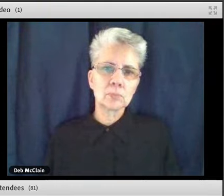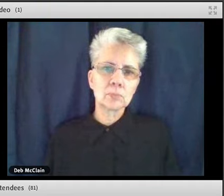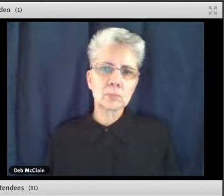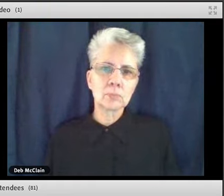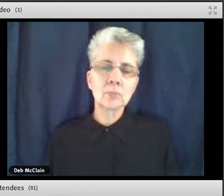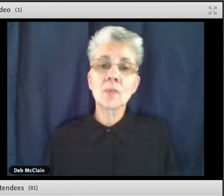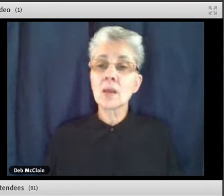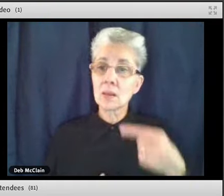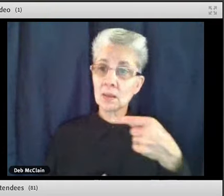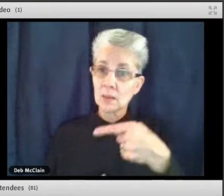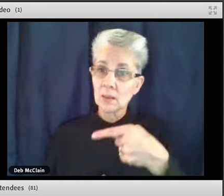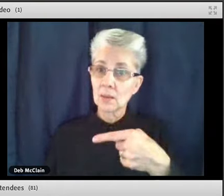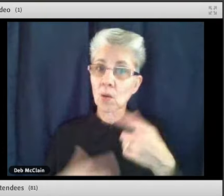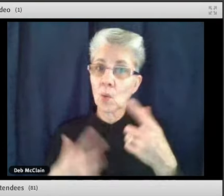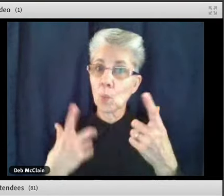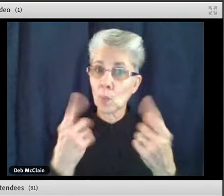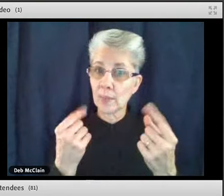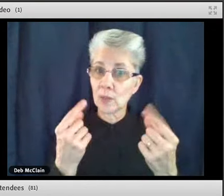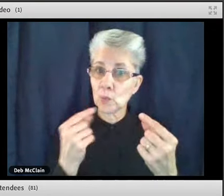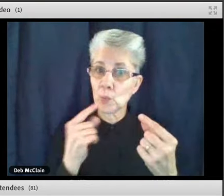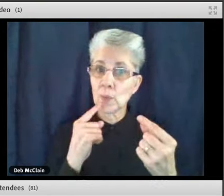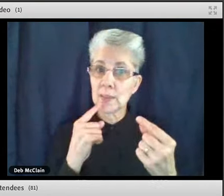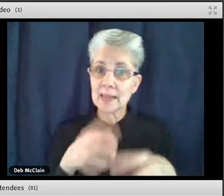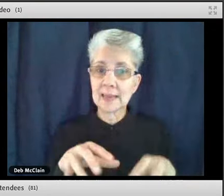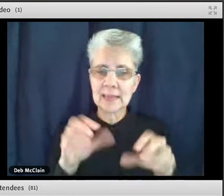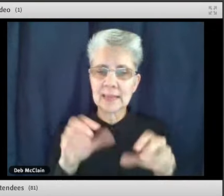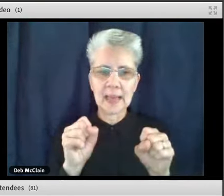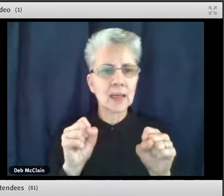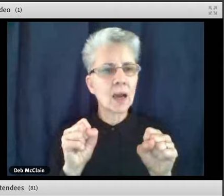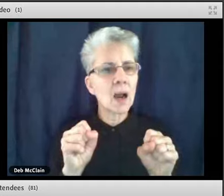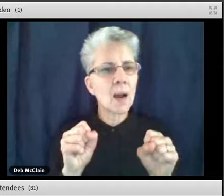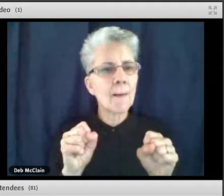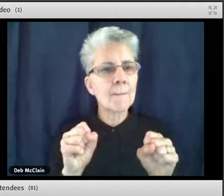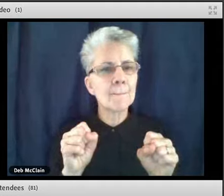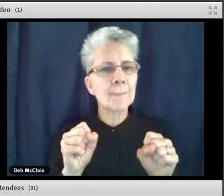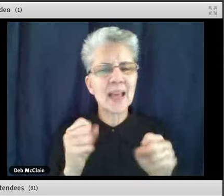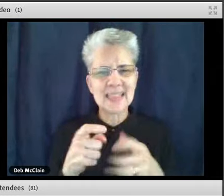a second as soon as it loads. A little bit slow here.